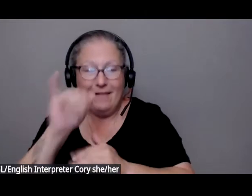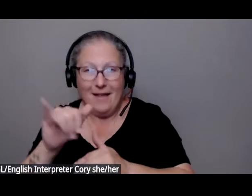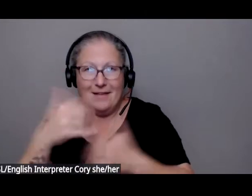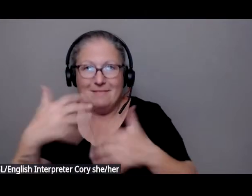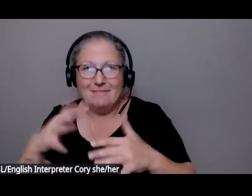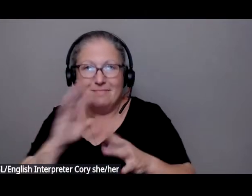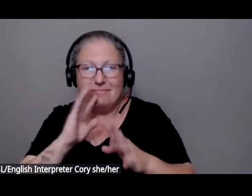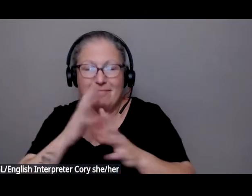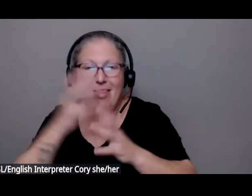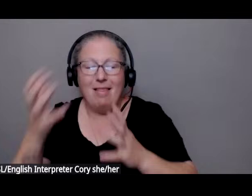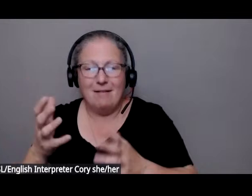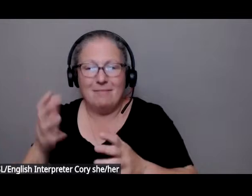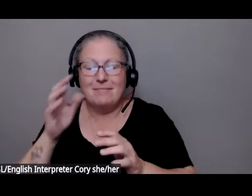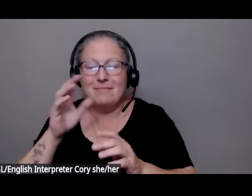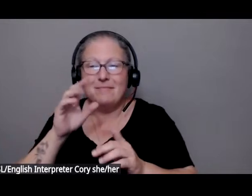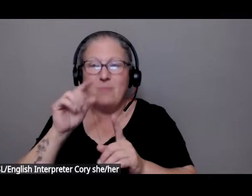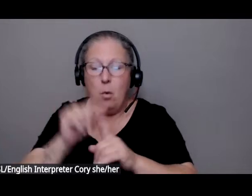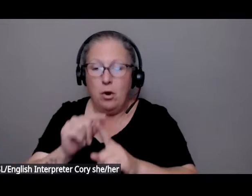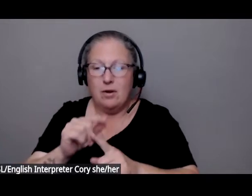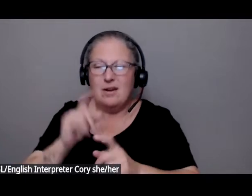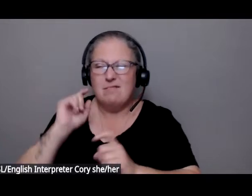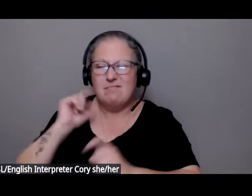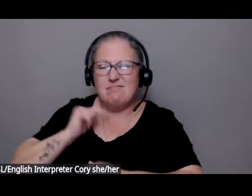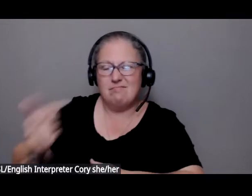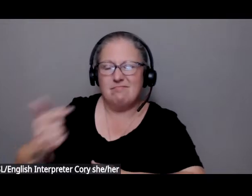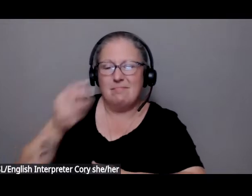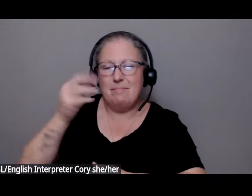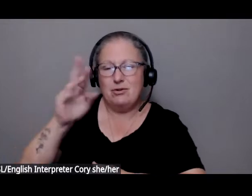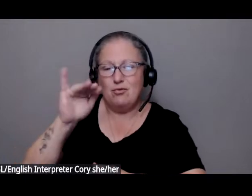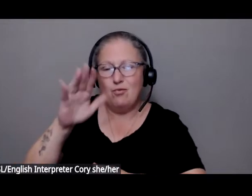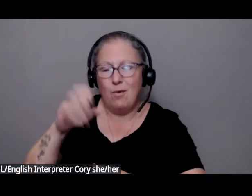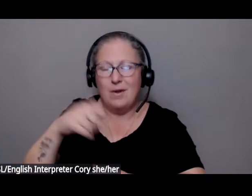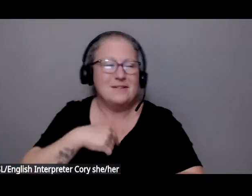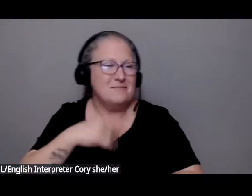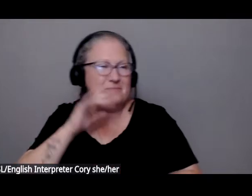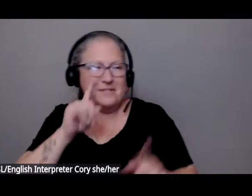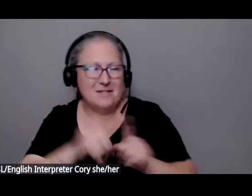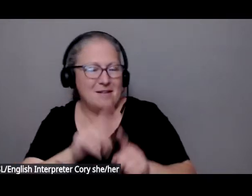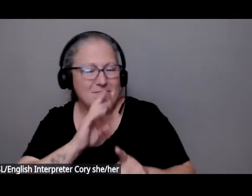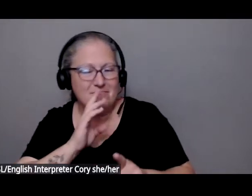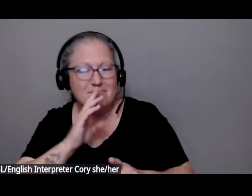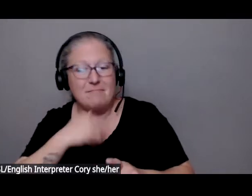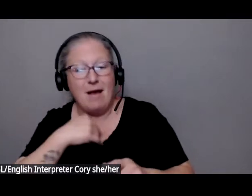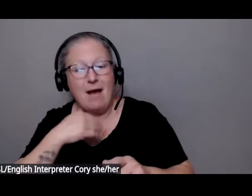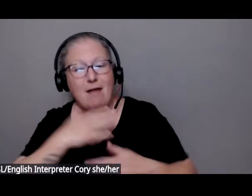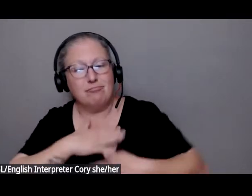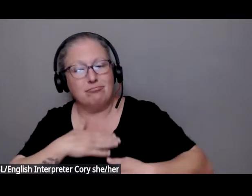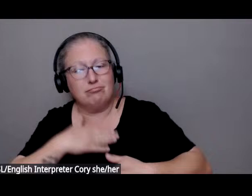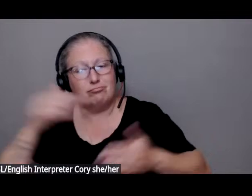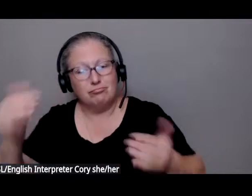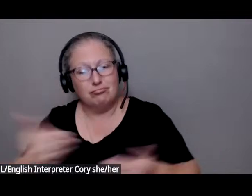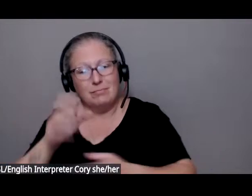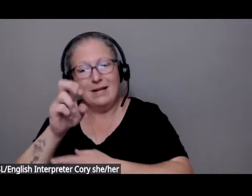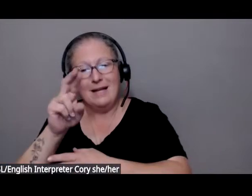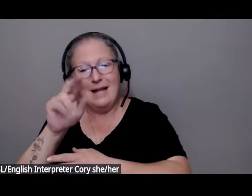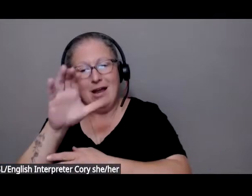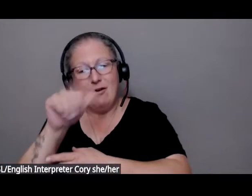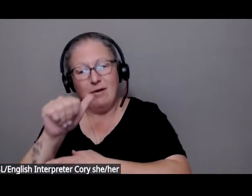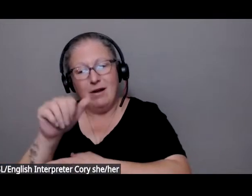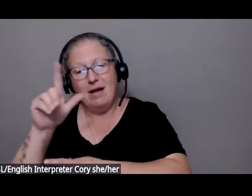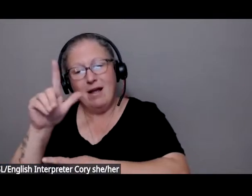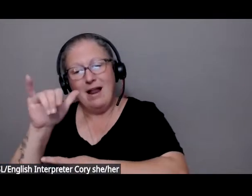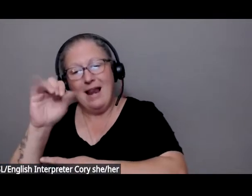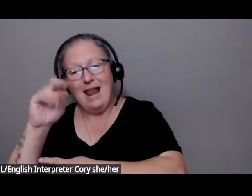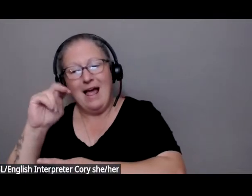to Mr. Royce. And I'll say the same mouthful. Thank you. I'm really pleased to introduce Erica Lyons. She's one of